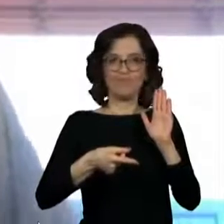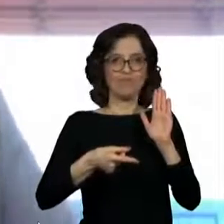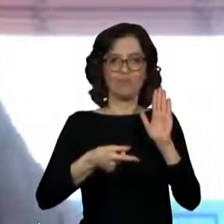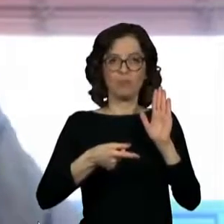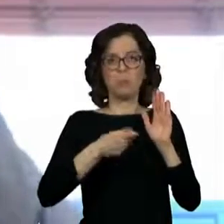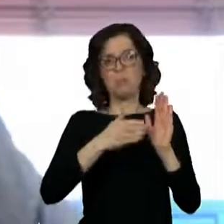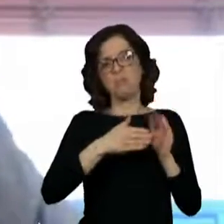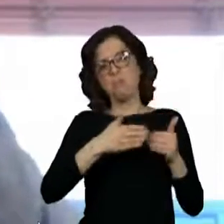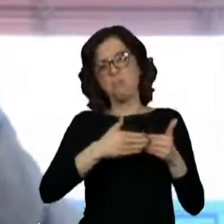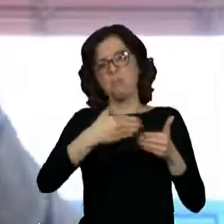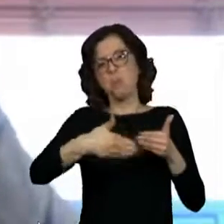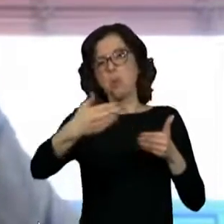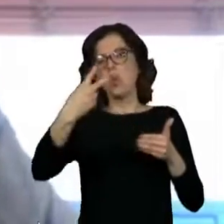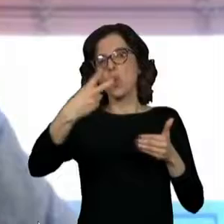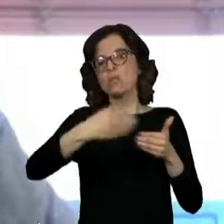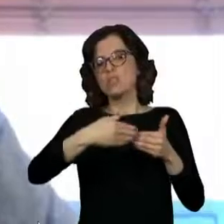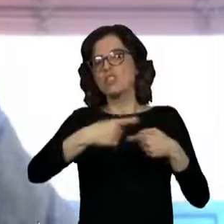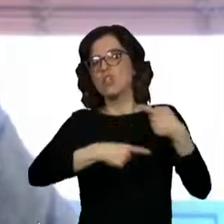generation or two and then change.